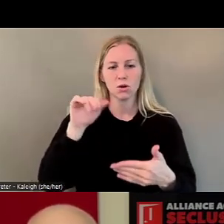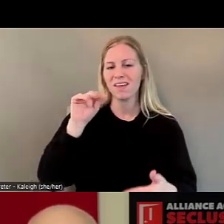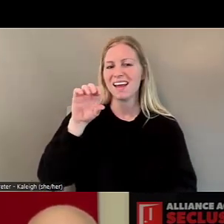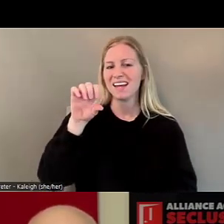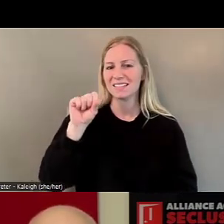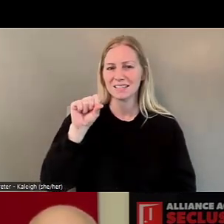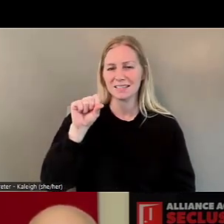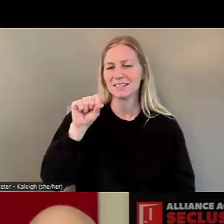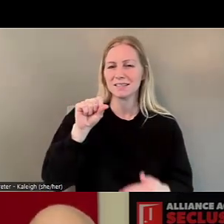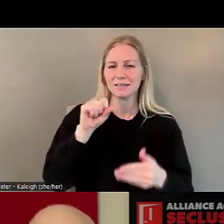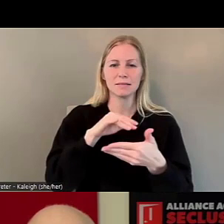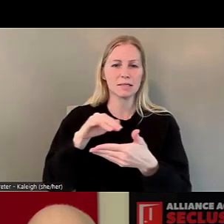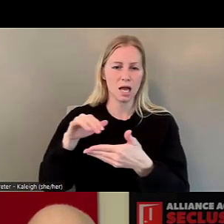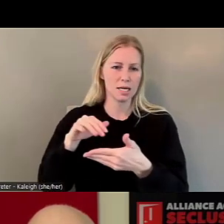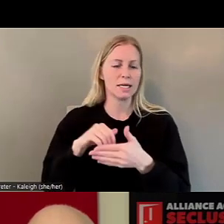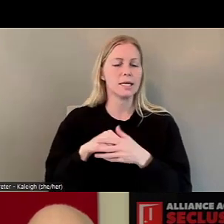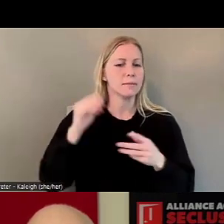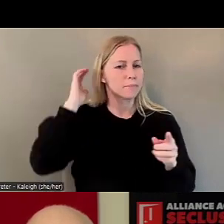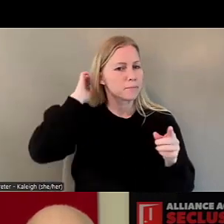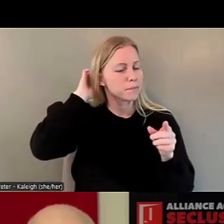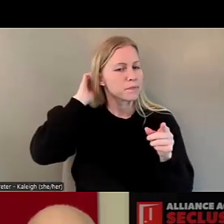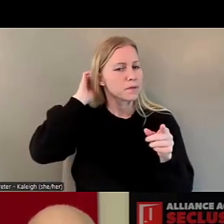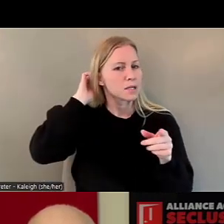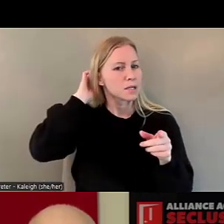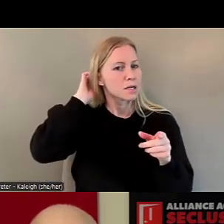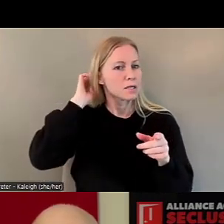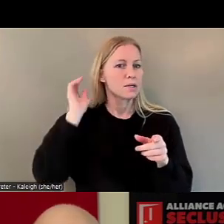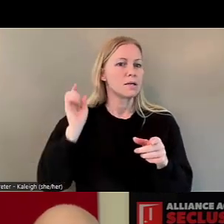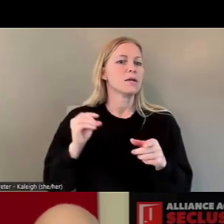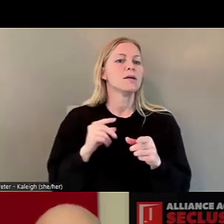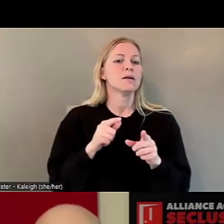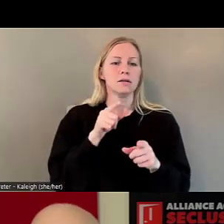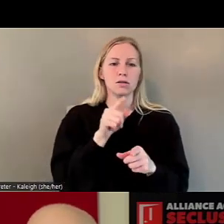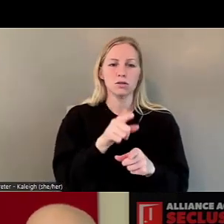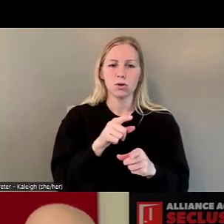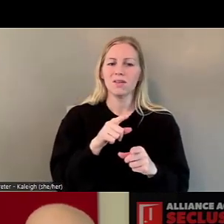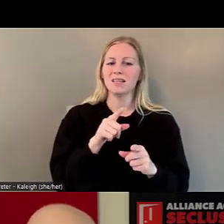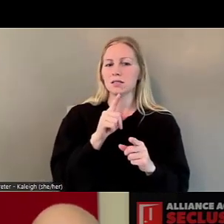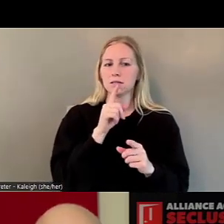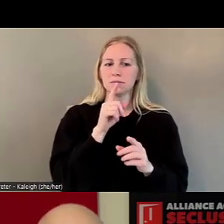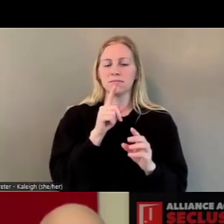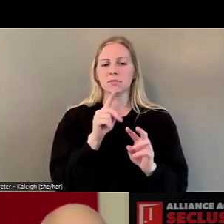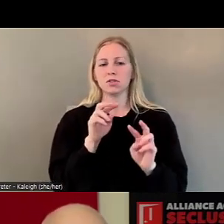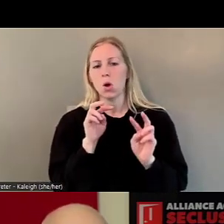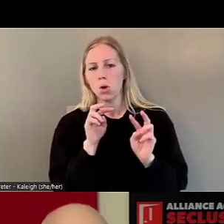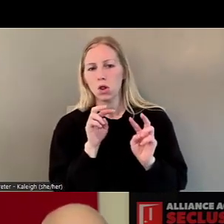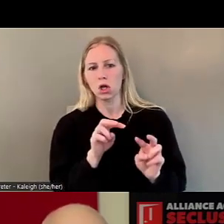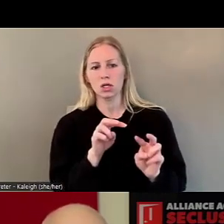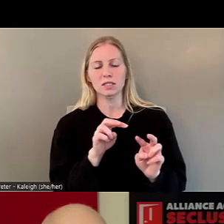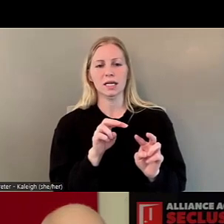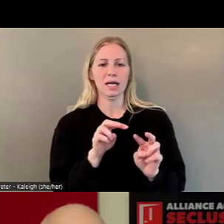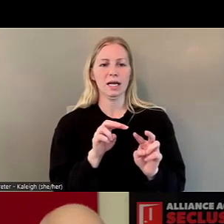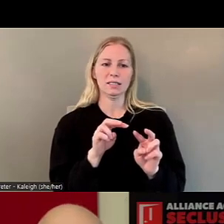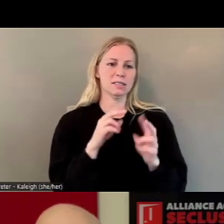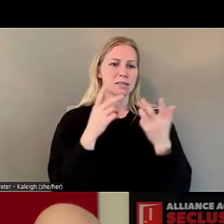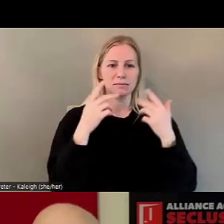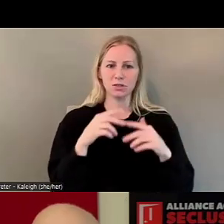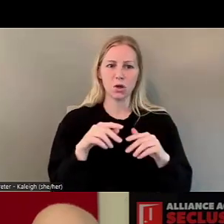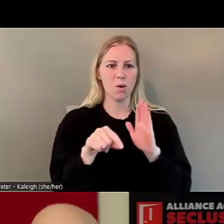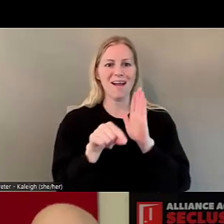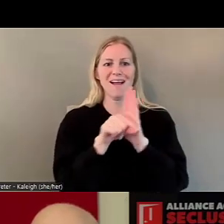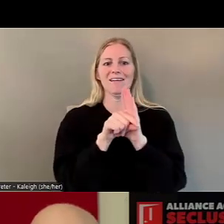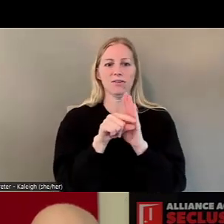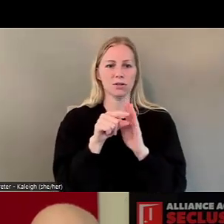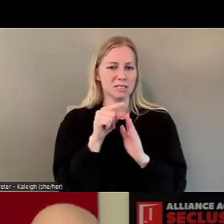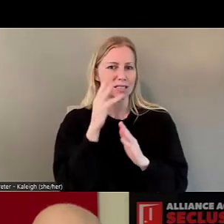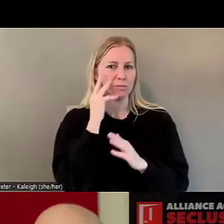called. And the ACEs study looked at kind of adverse experiences that happened to children when they were young. And then it looked at